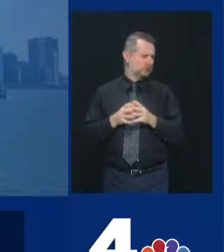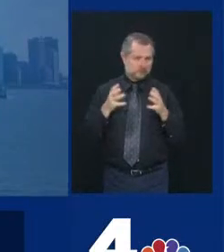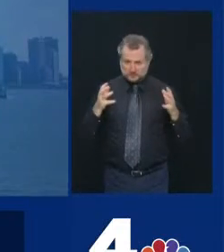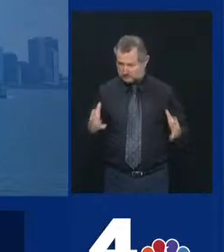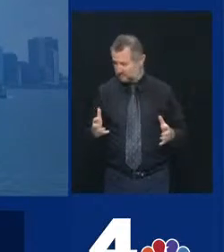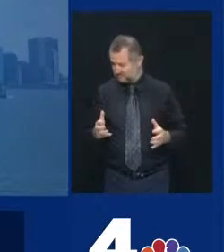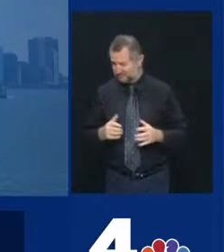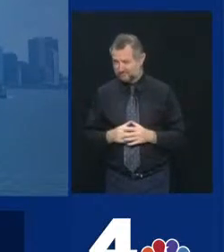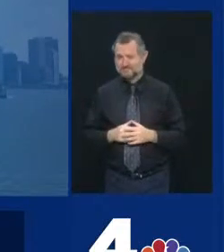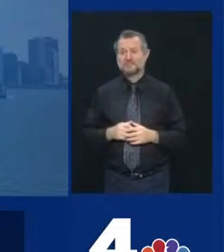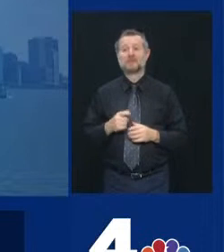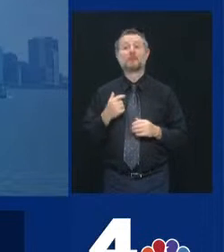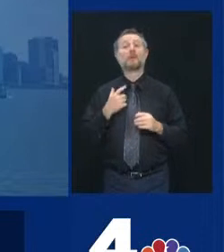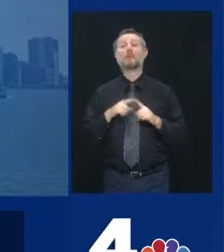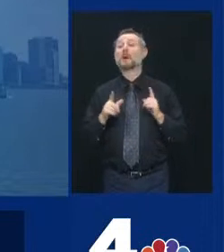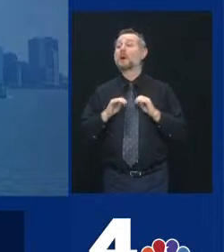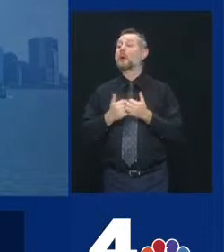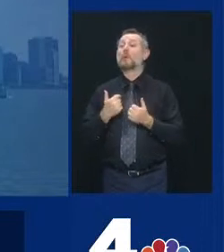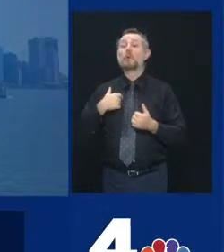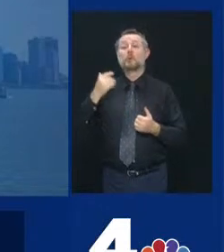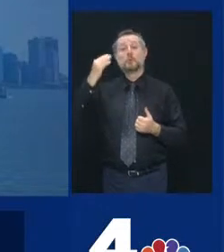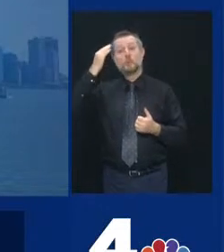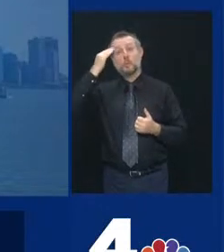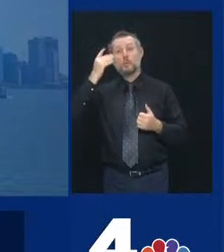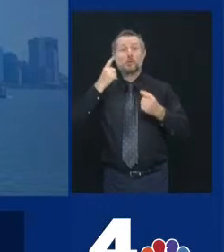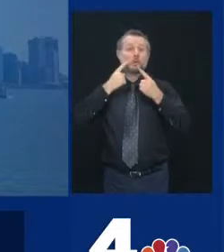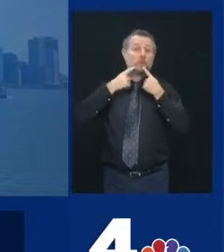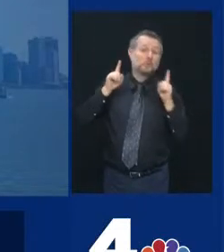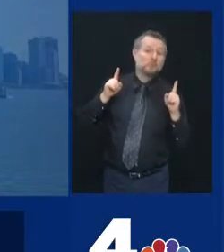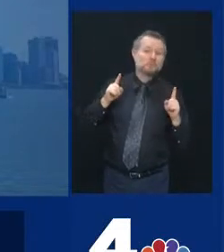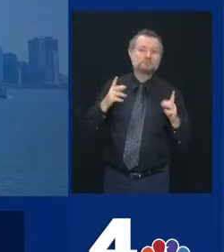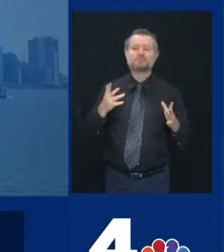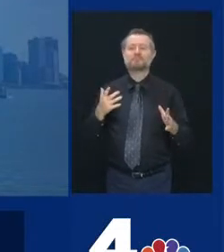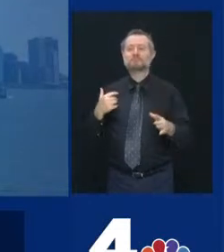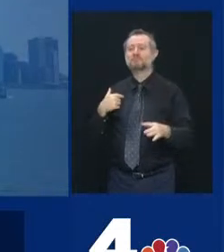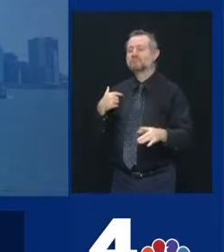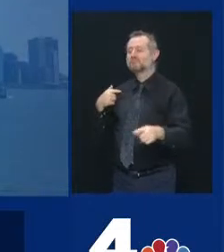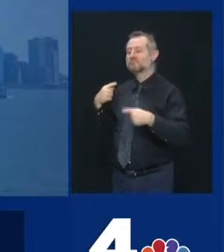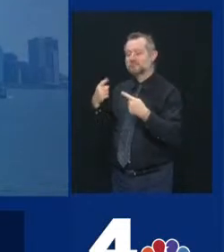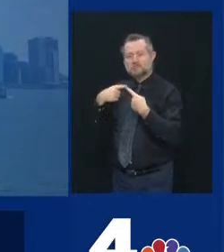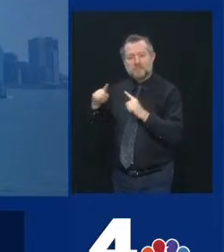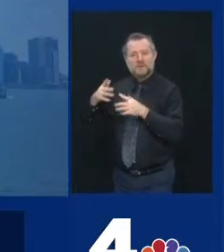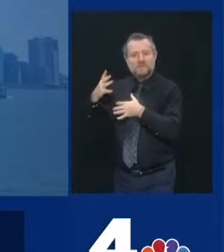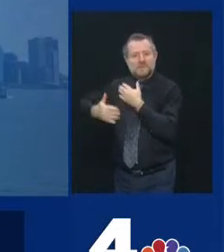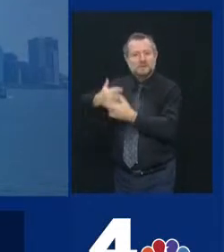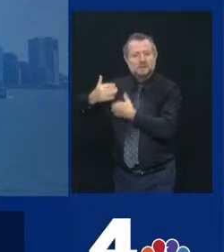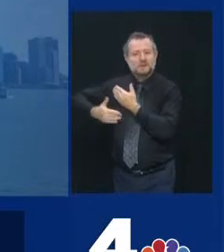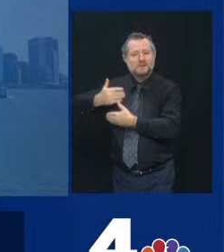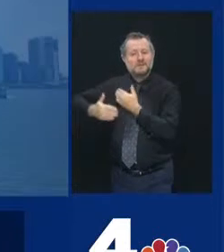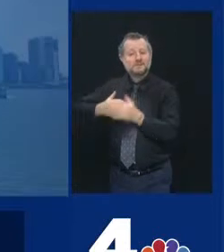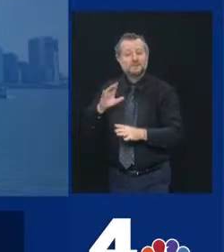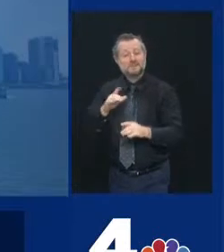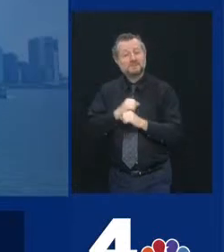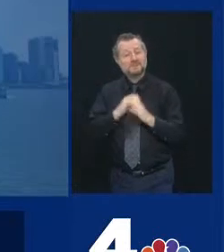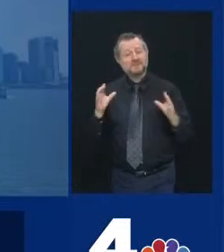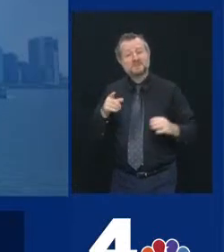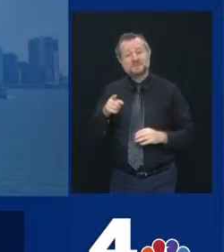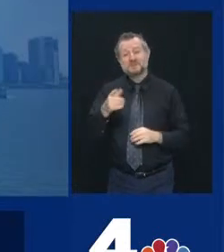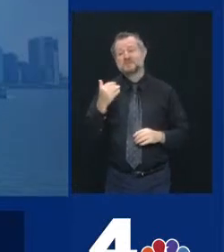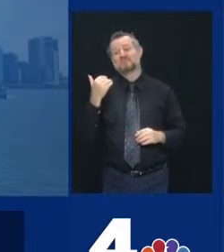we are doing it. We had the worst problem on the globe at one